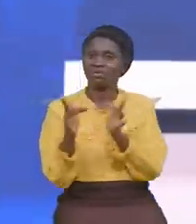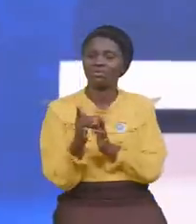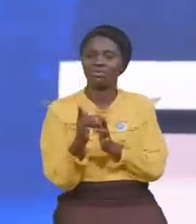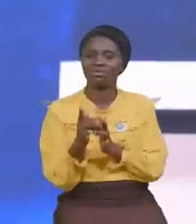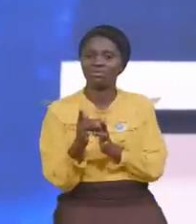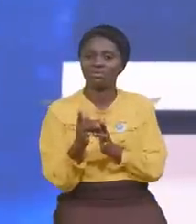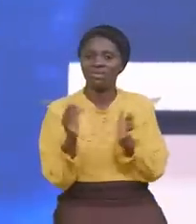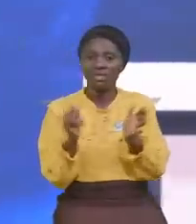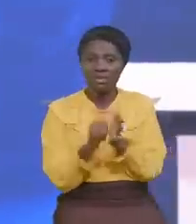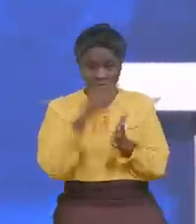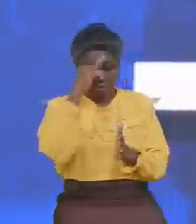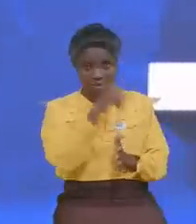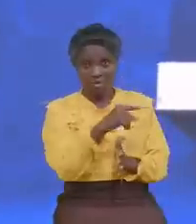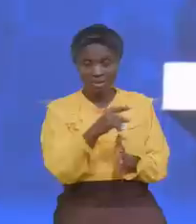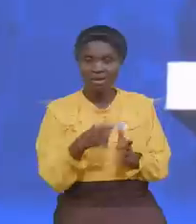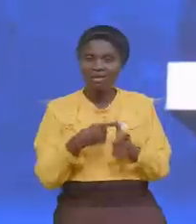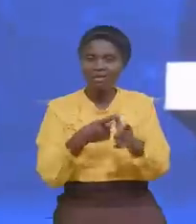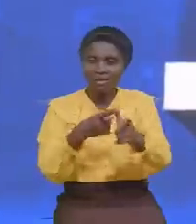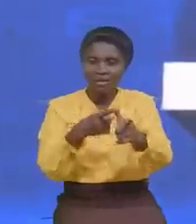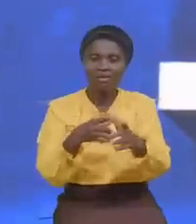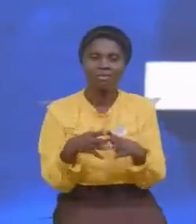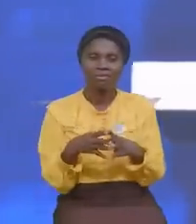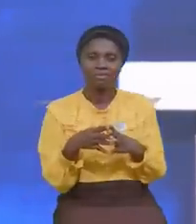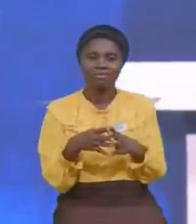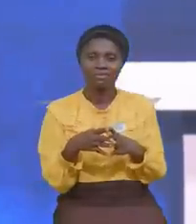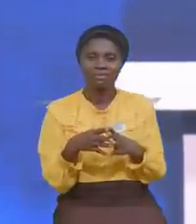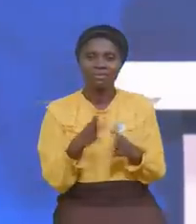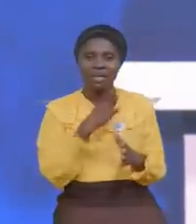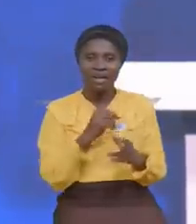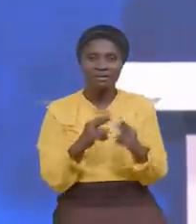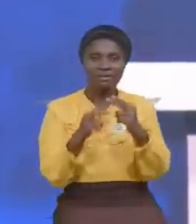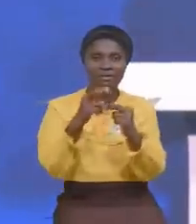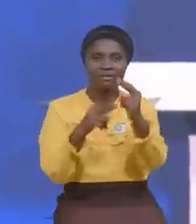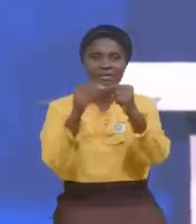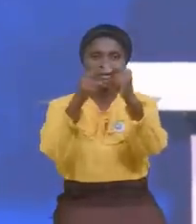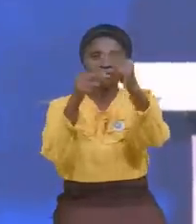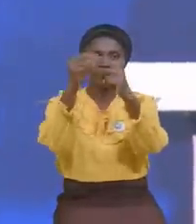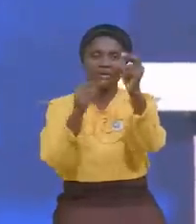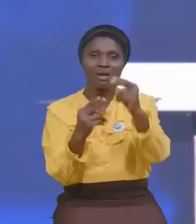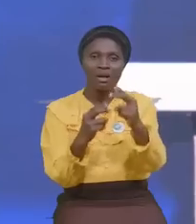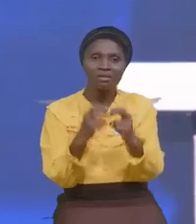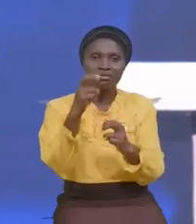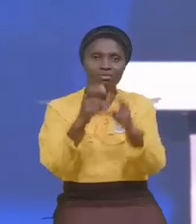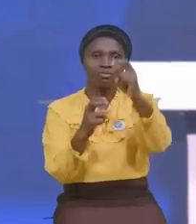that he ran ahead and climbed up a sycamore tree